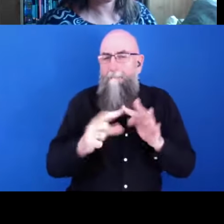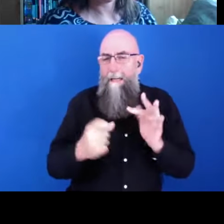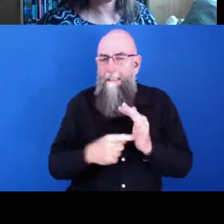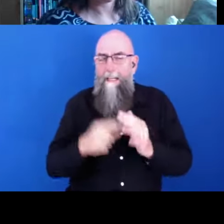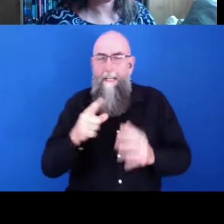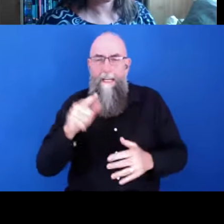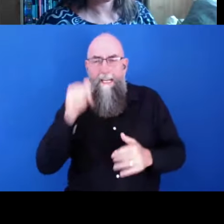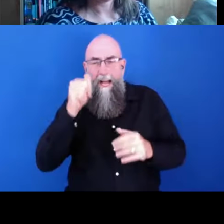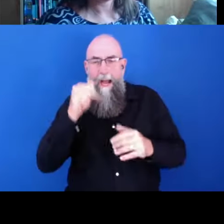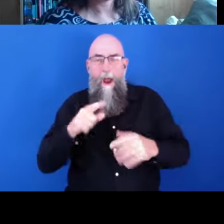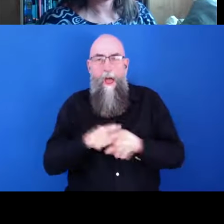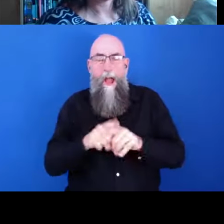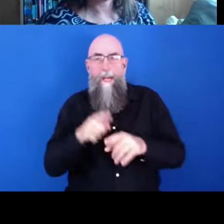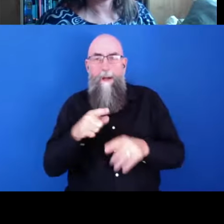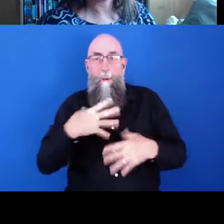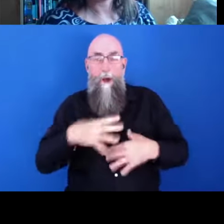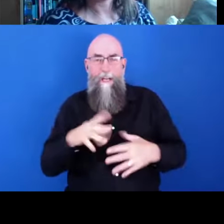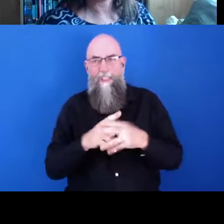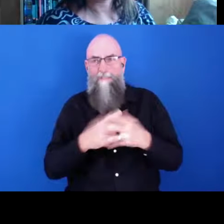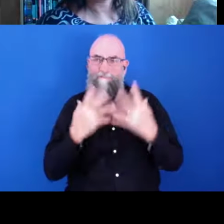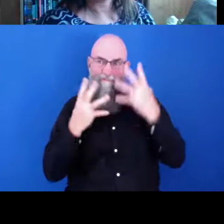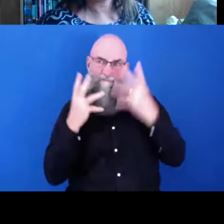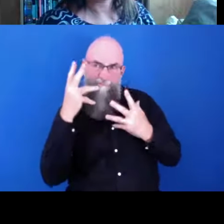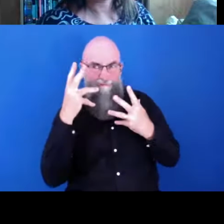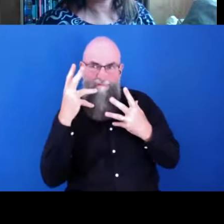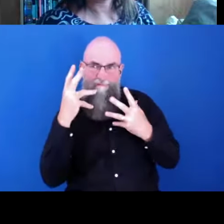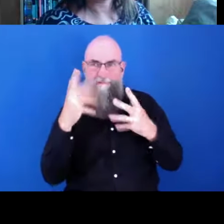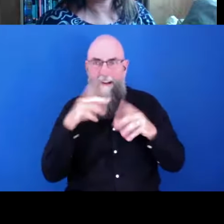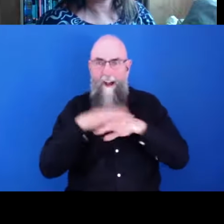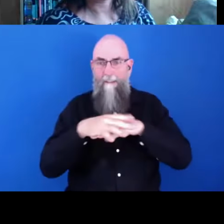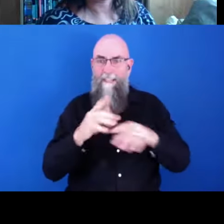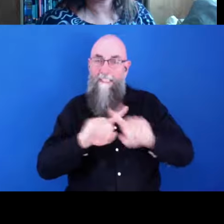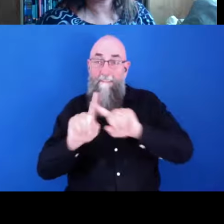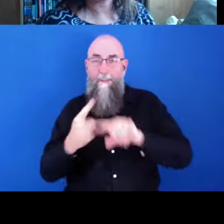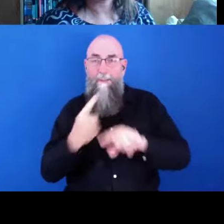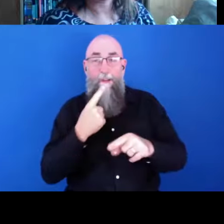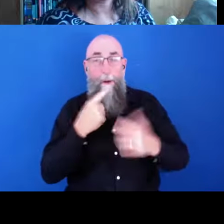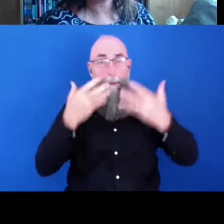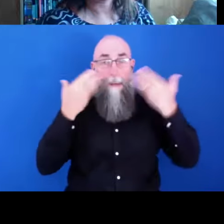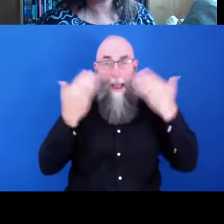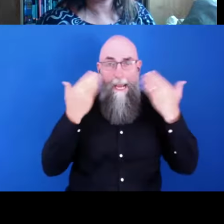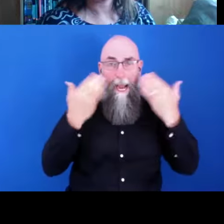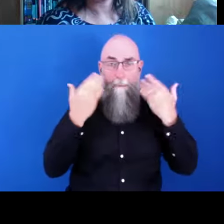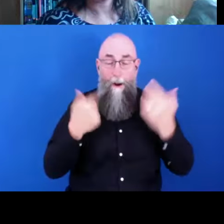zombie style, amazing, horrific, uh,